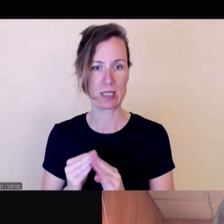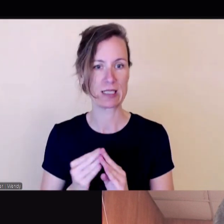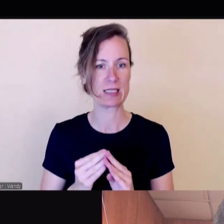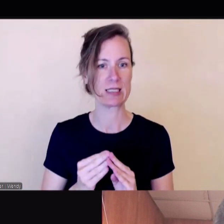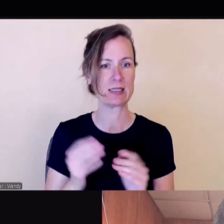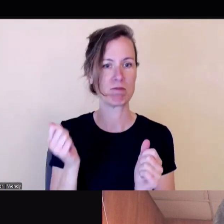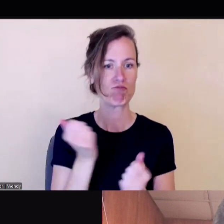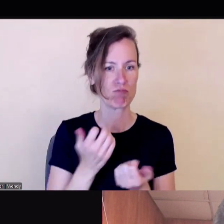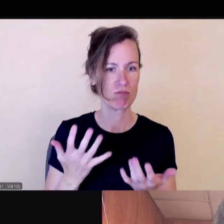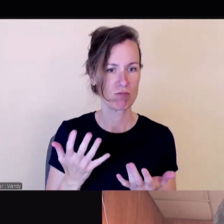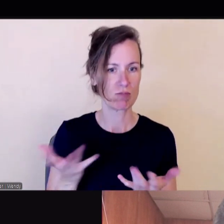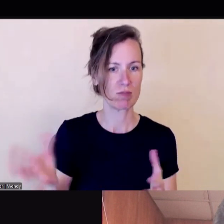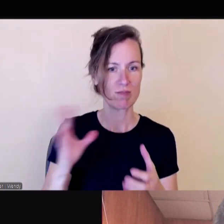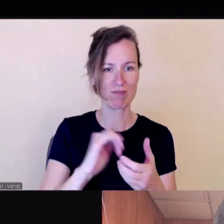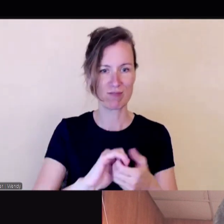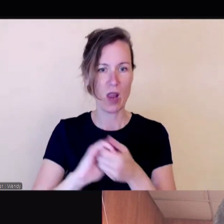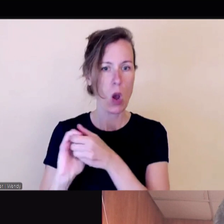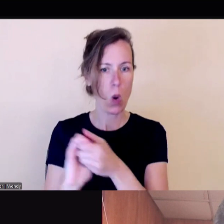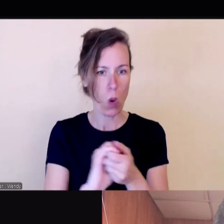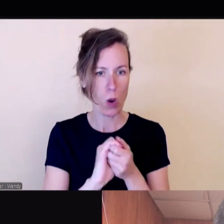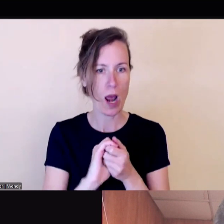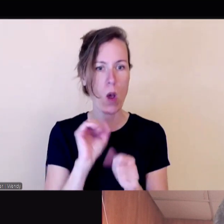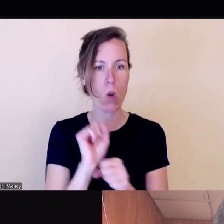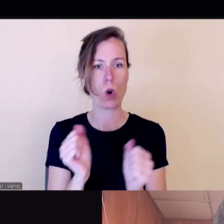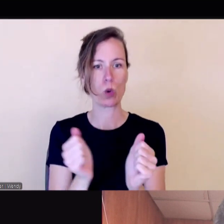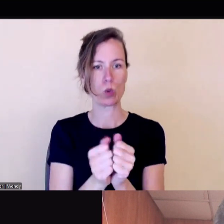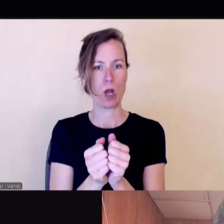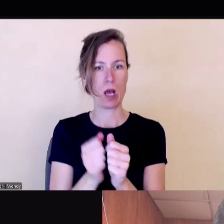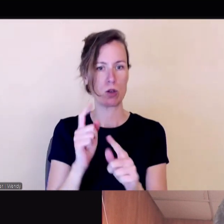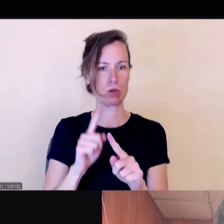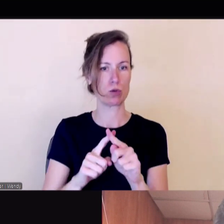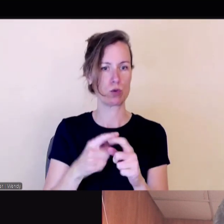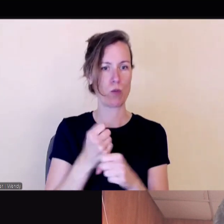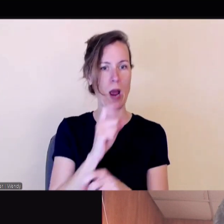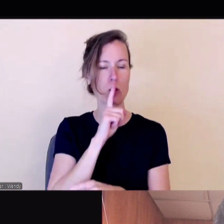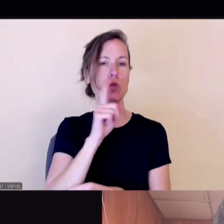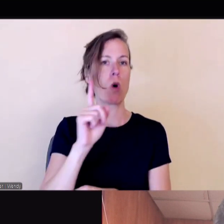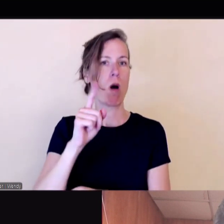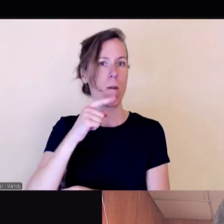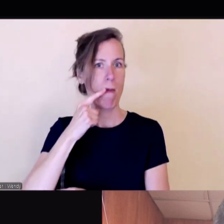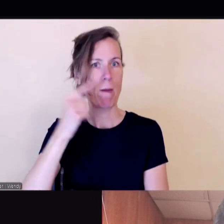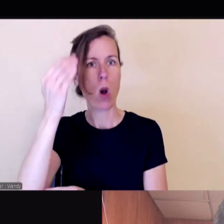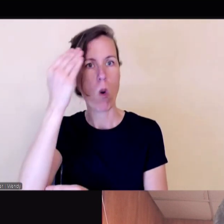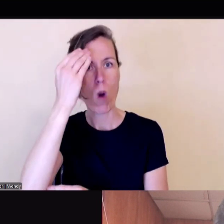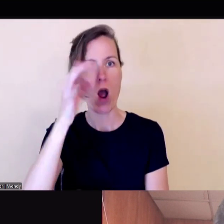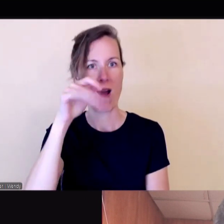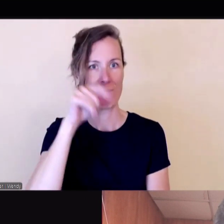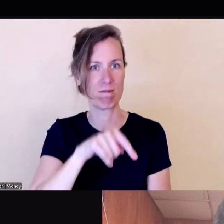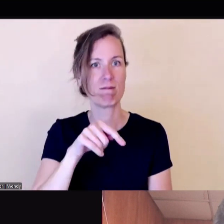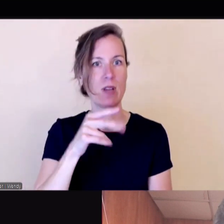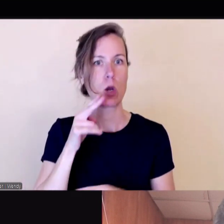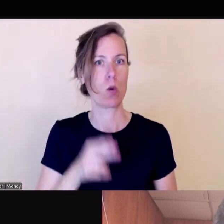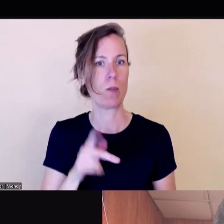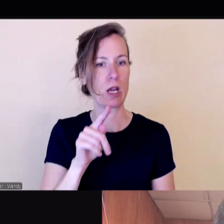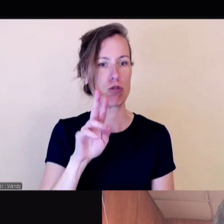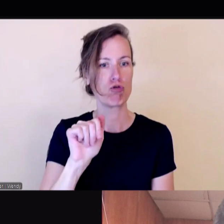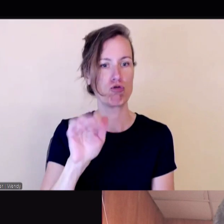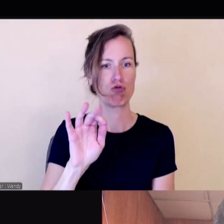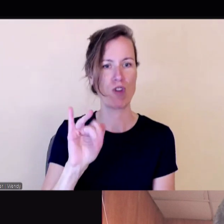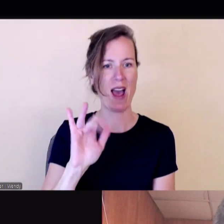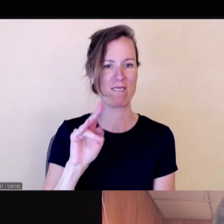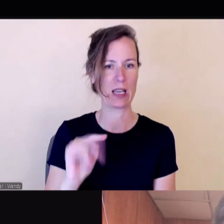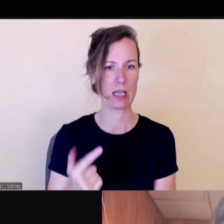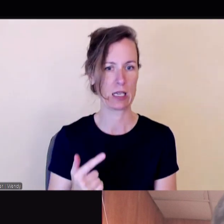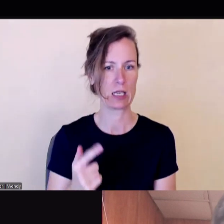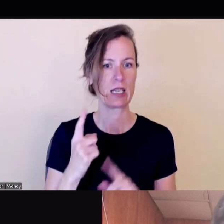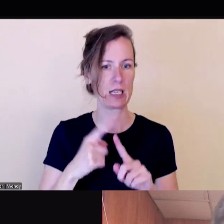what are the signs, how do you prevent it, and things like that. So that's one of the things we do, is we also will come out to municipalities or to groups and present on human trafficking, do